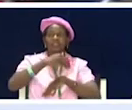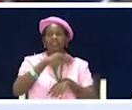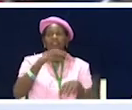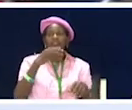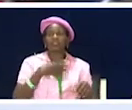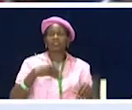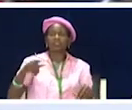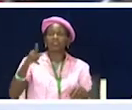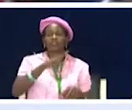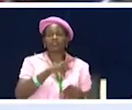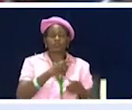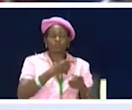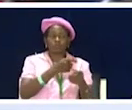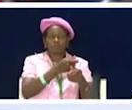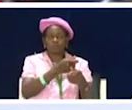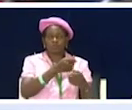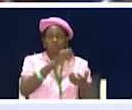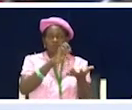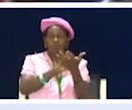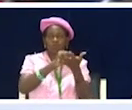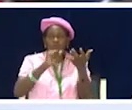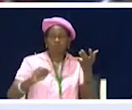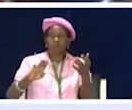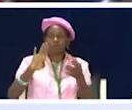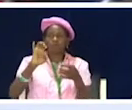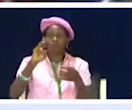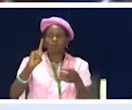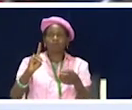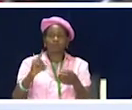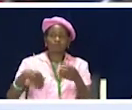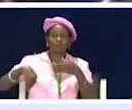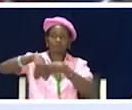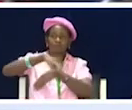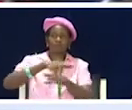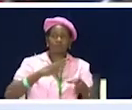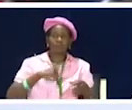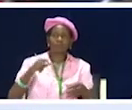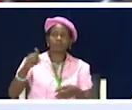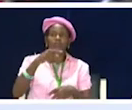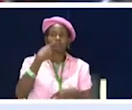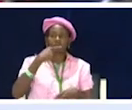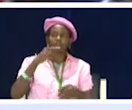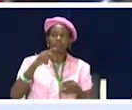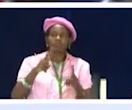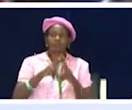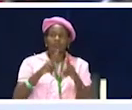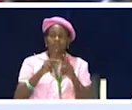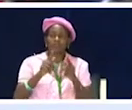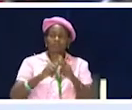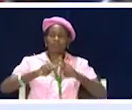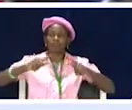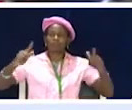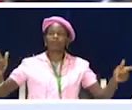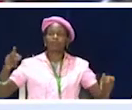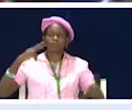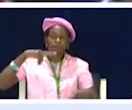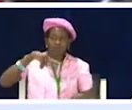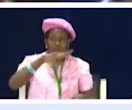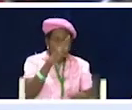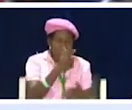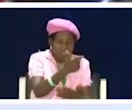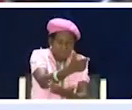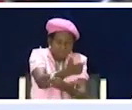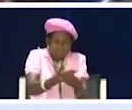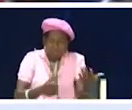you remove your bed cover and you see a very poisonous snake lying there?